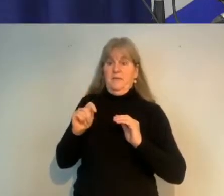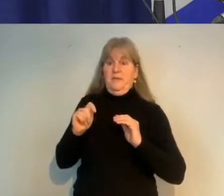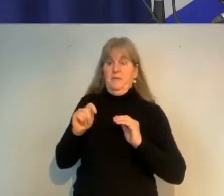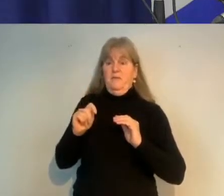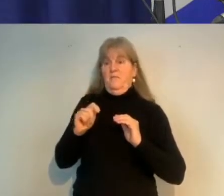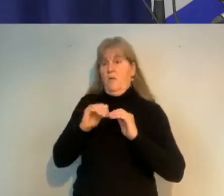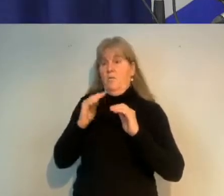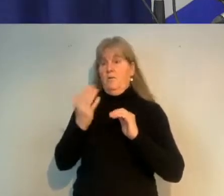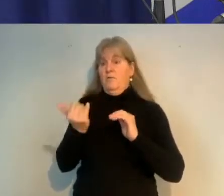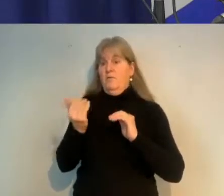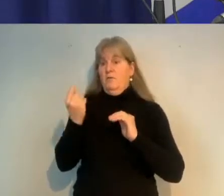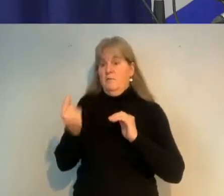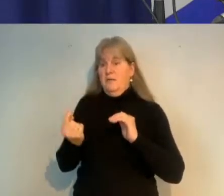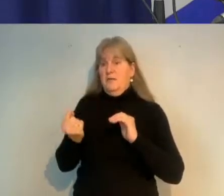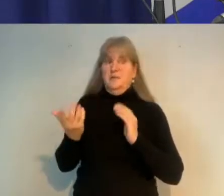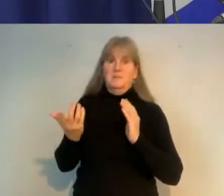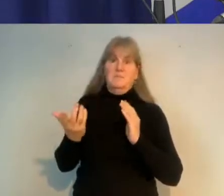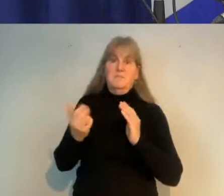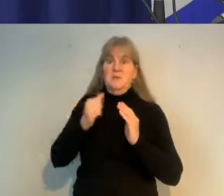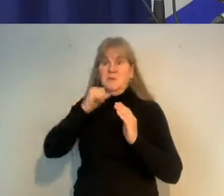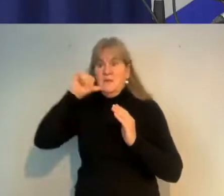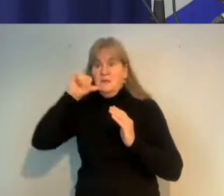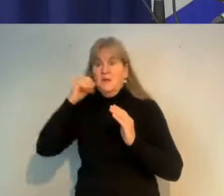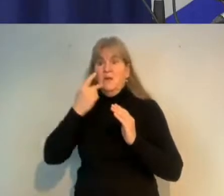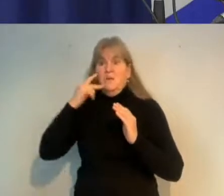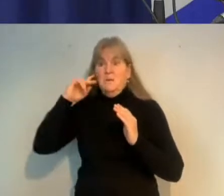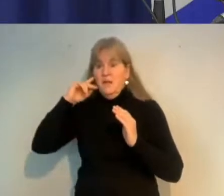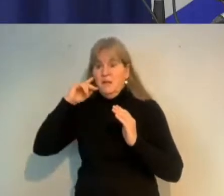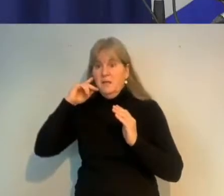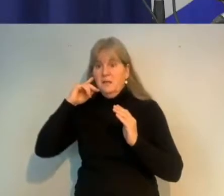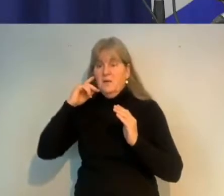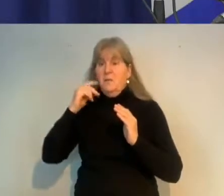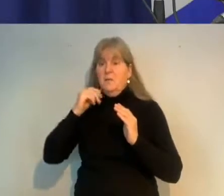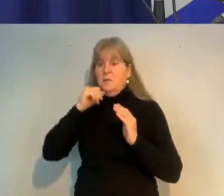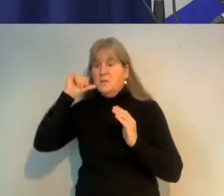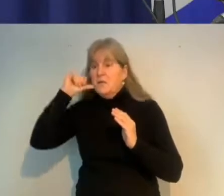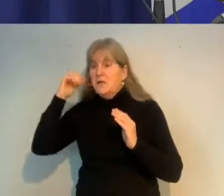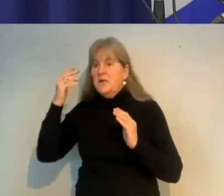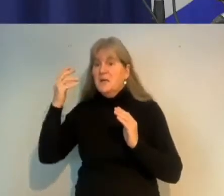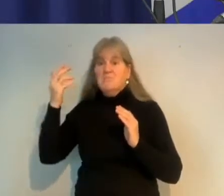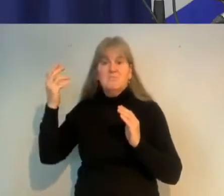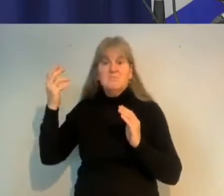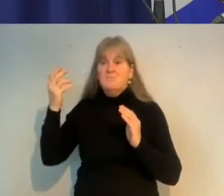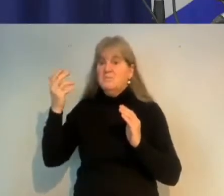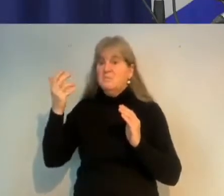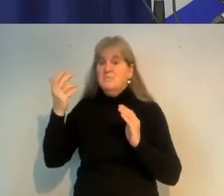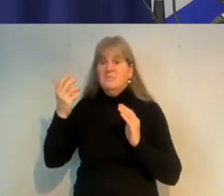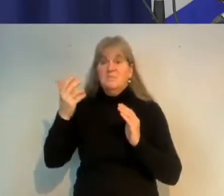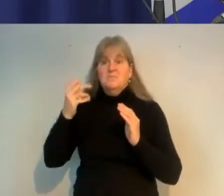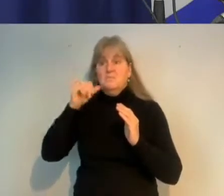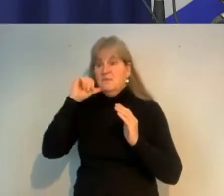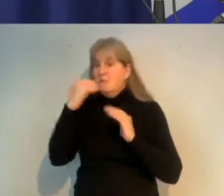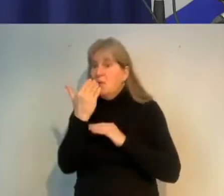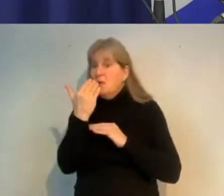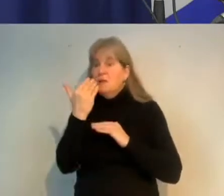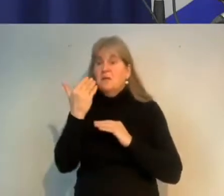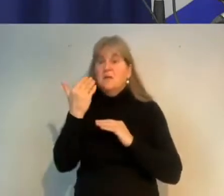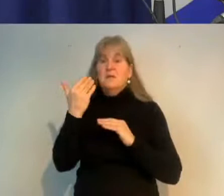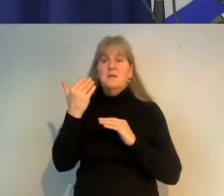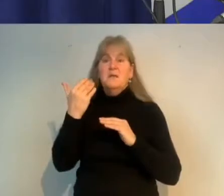either yesterday or the day before? Last night? Yesterday morning,